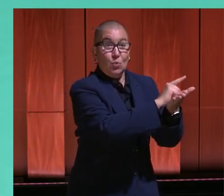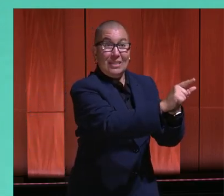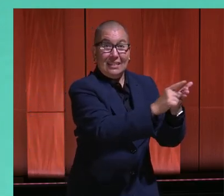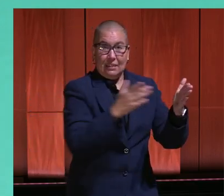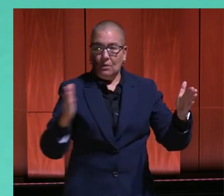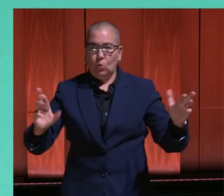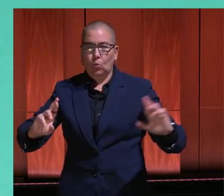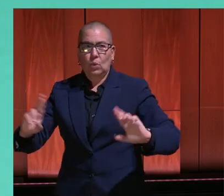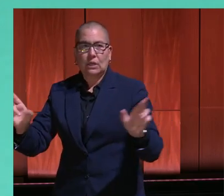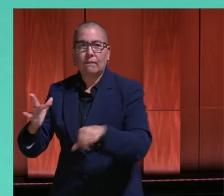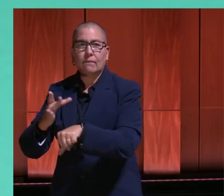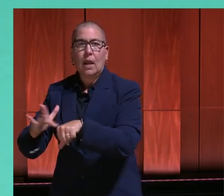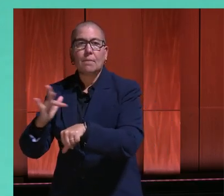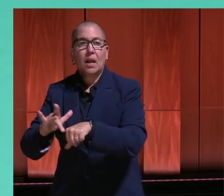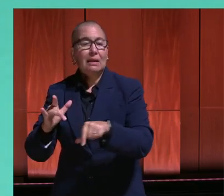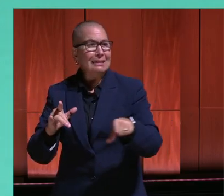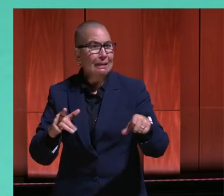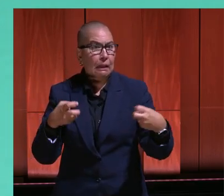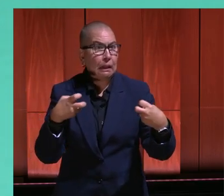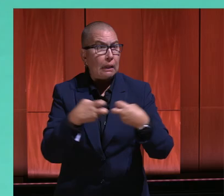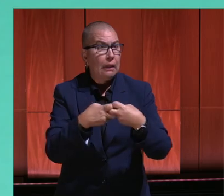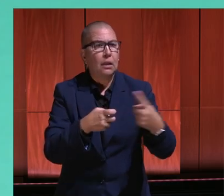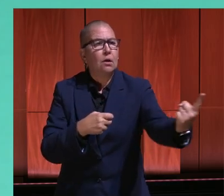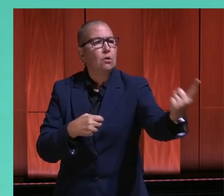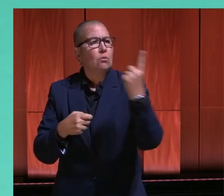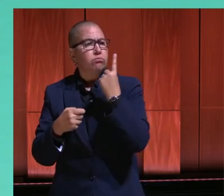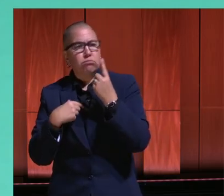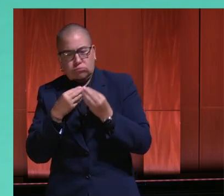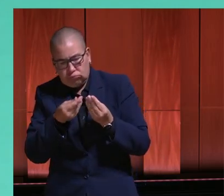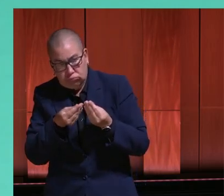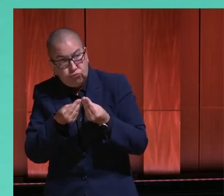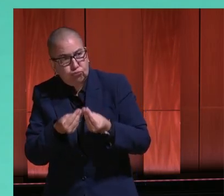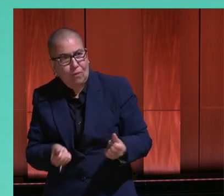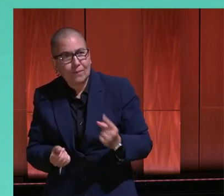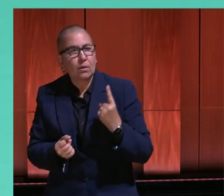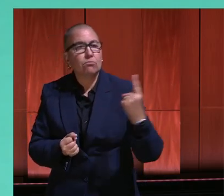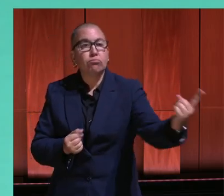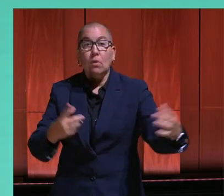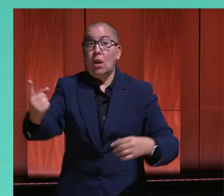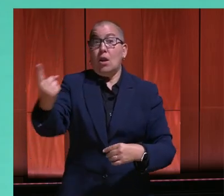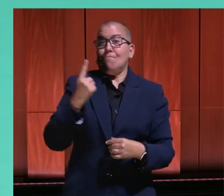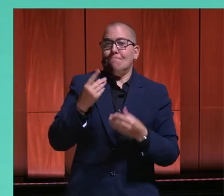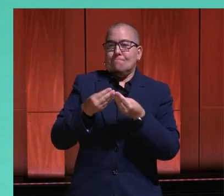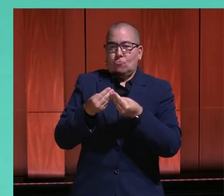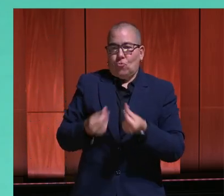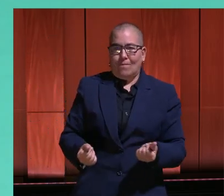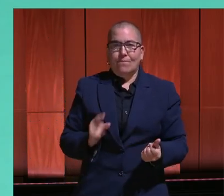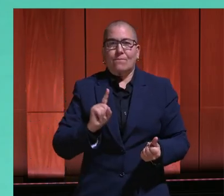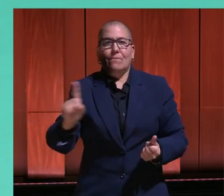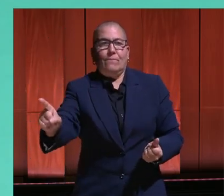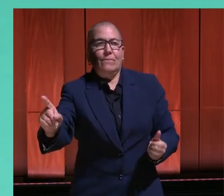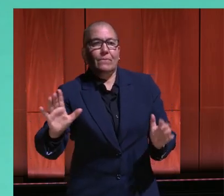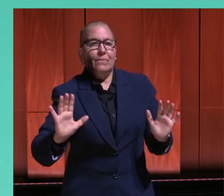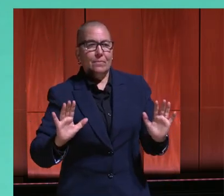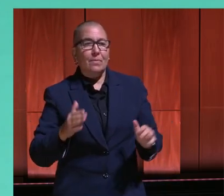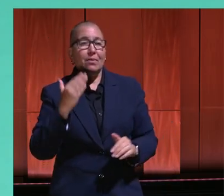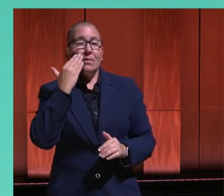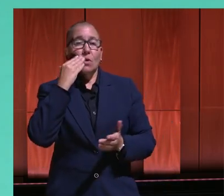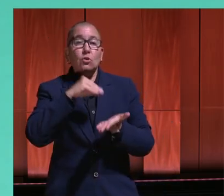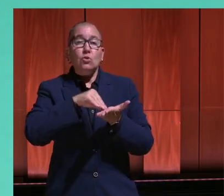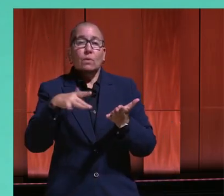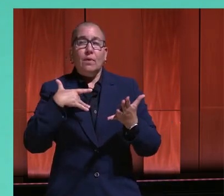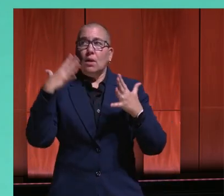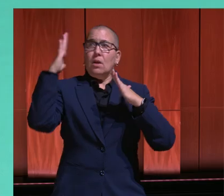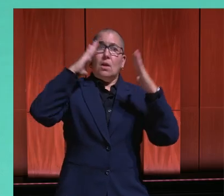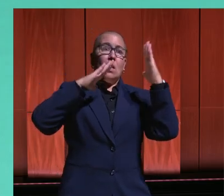little bit of stress, lifted off their shoulders. Mm-hmm. And I think that's an often forgotten part of IT